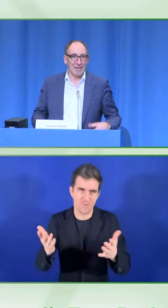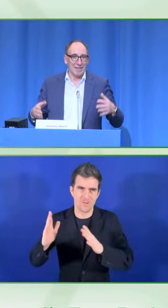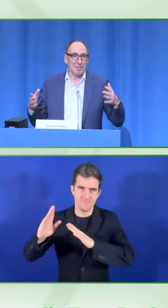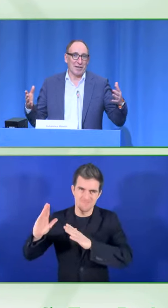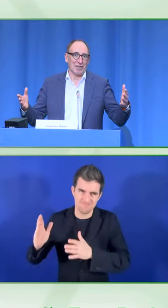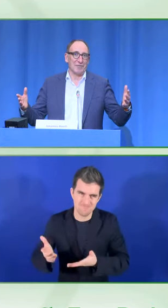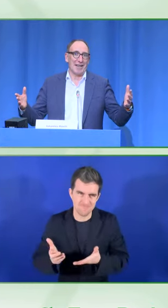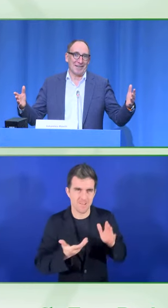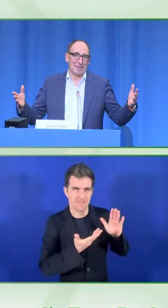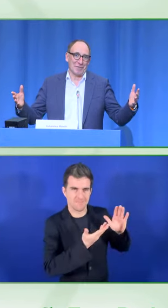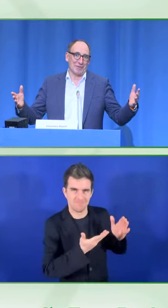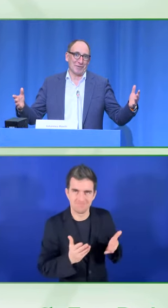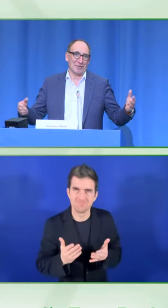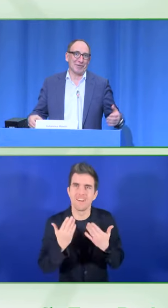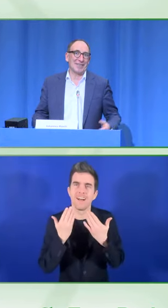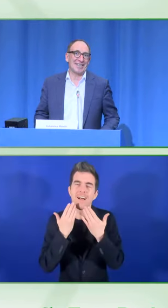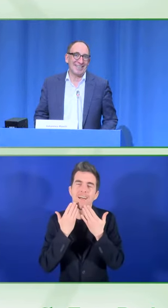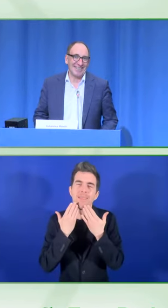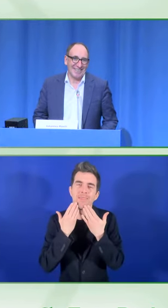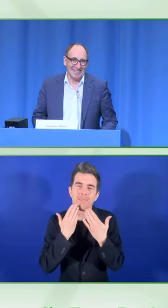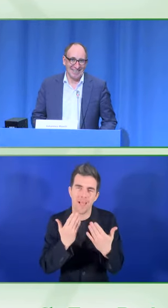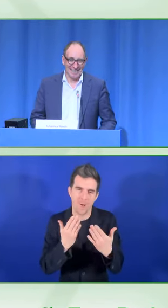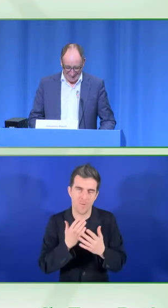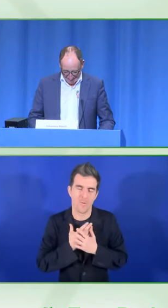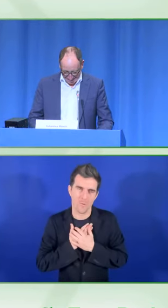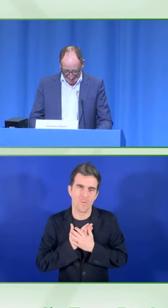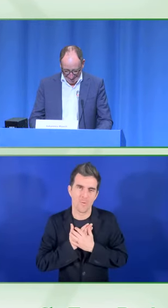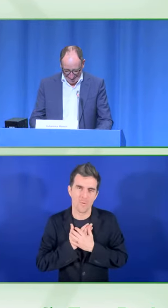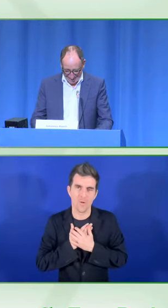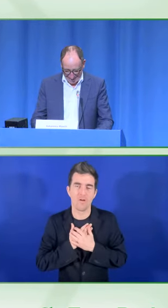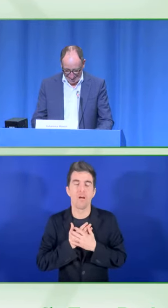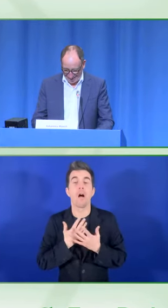beautiful, especially Vienna is beautiful, okay?